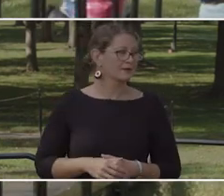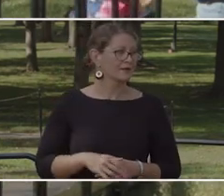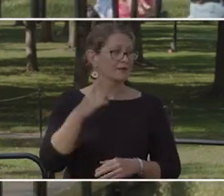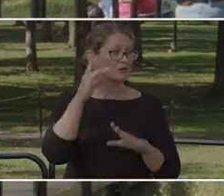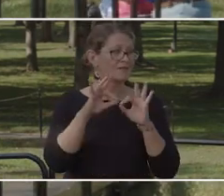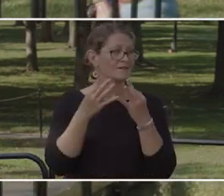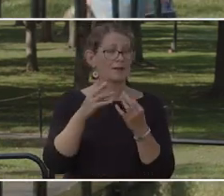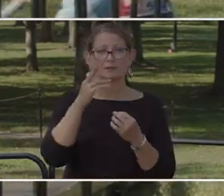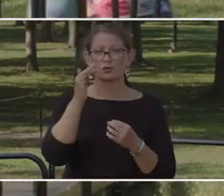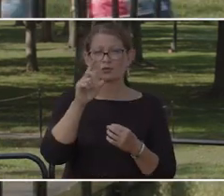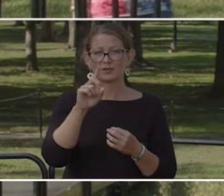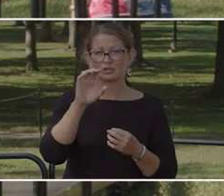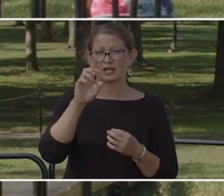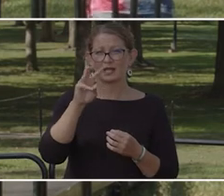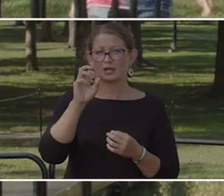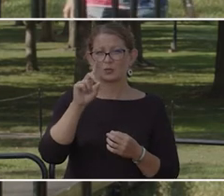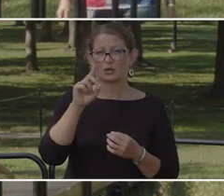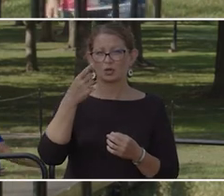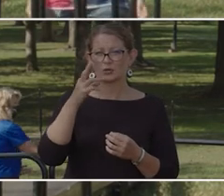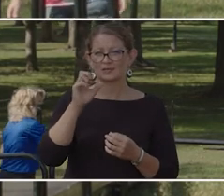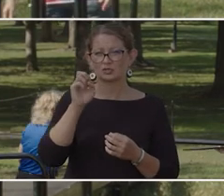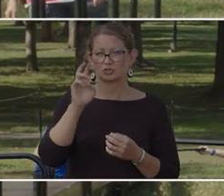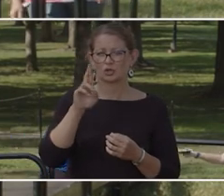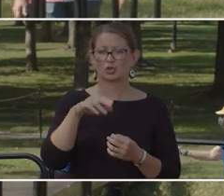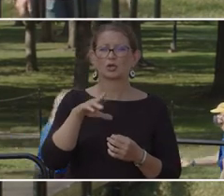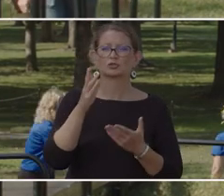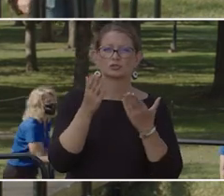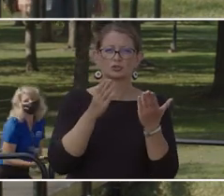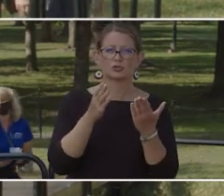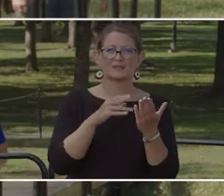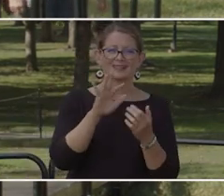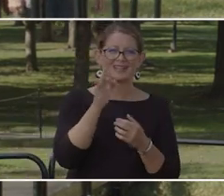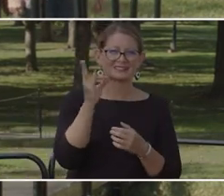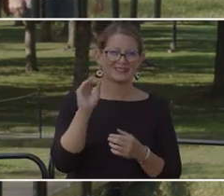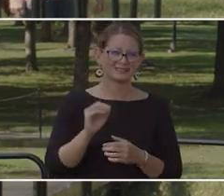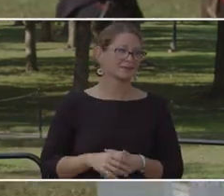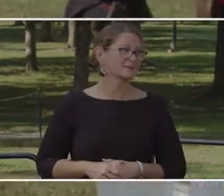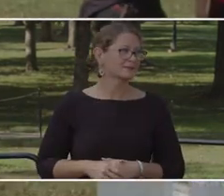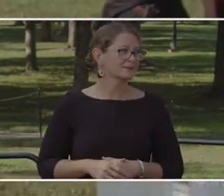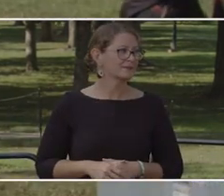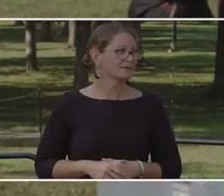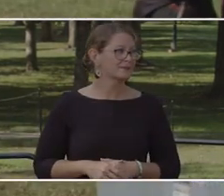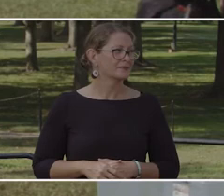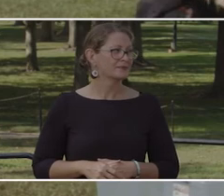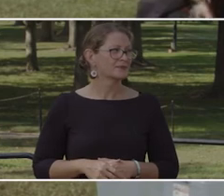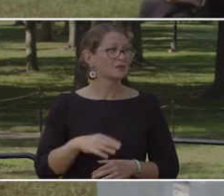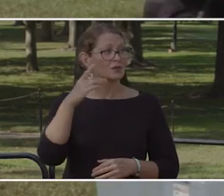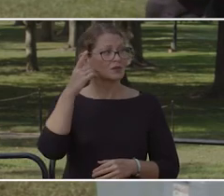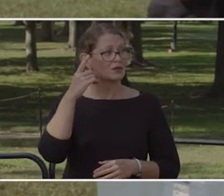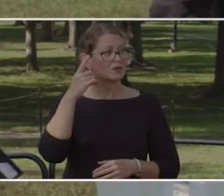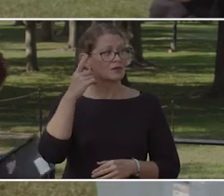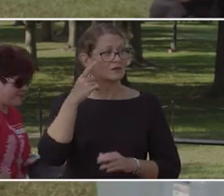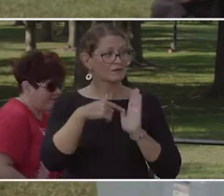of the family of Richard Edward Greaser, served in the United States Army in Vietnam in 1970. On behalf of